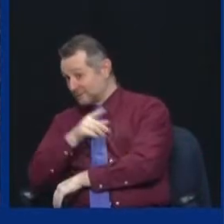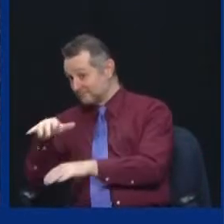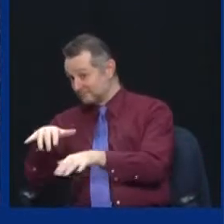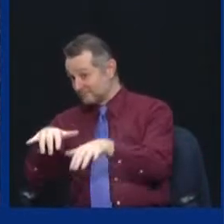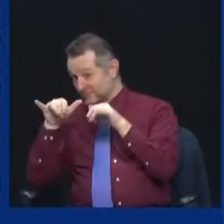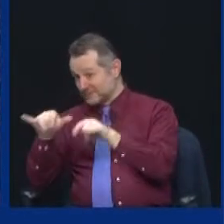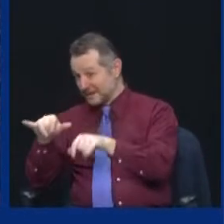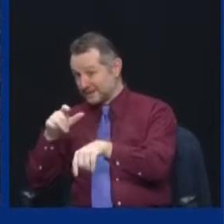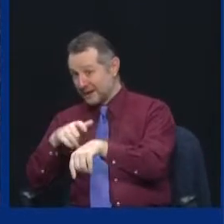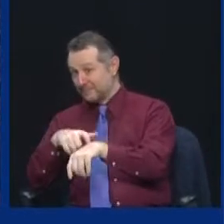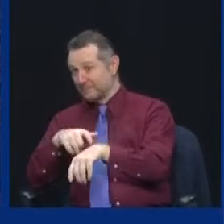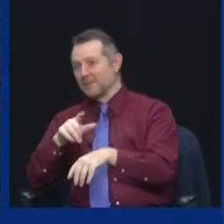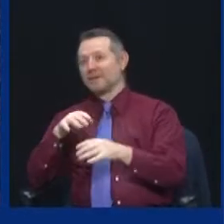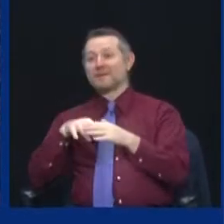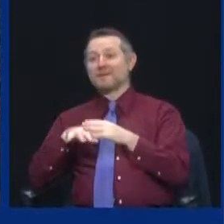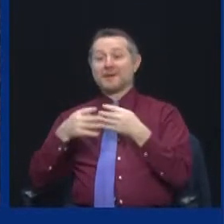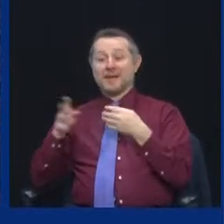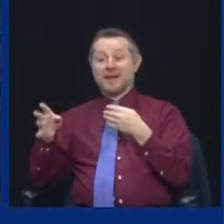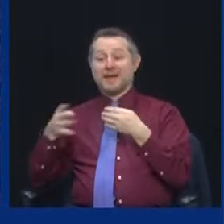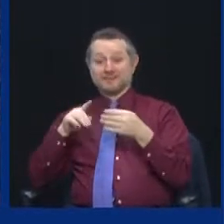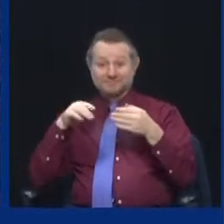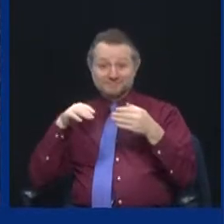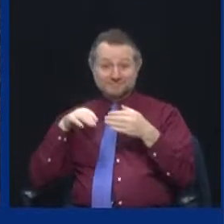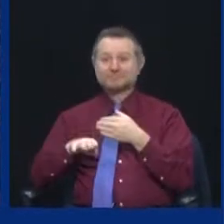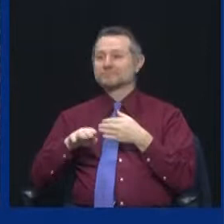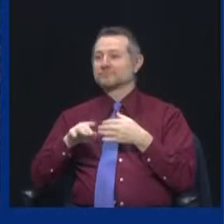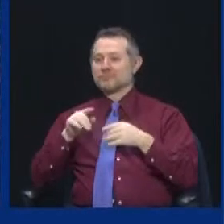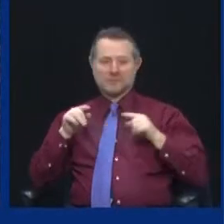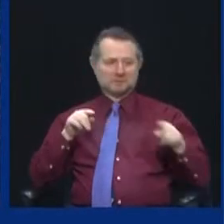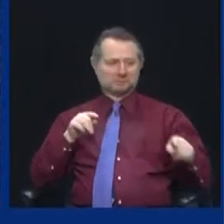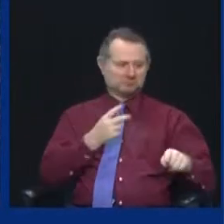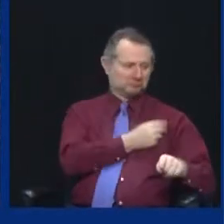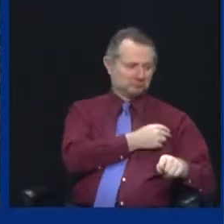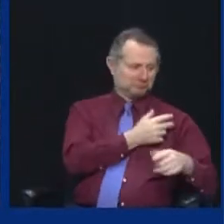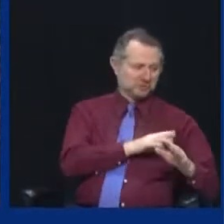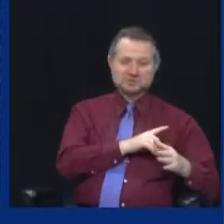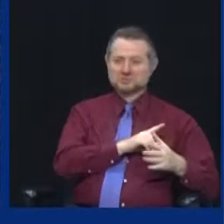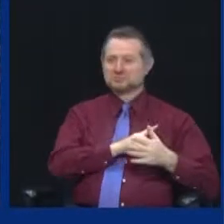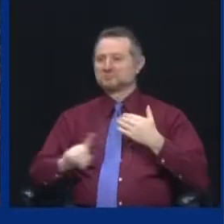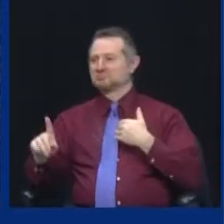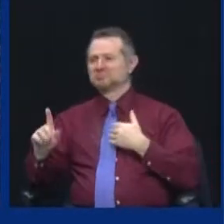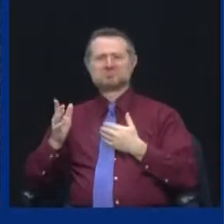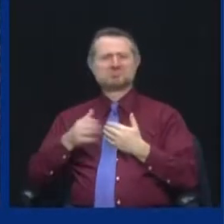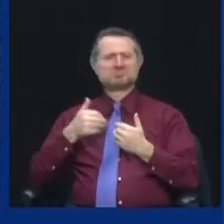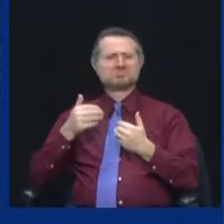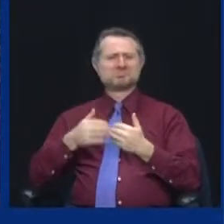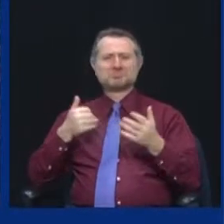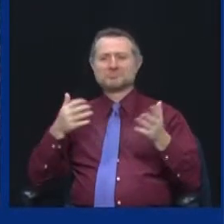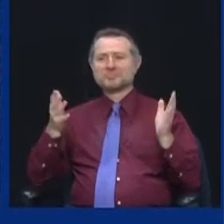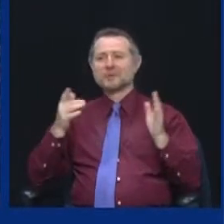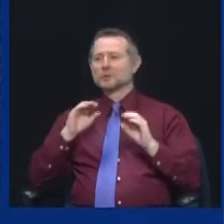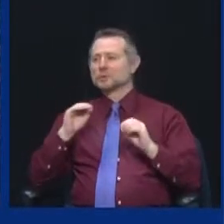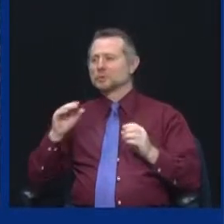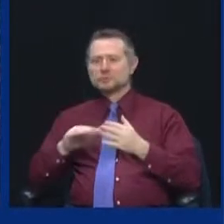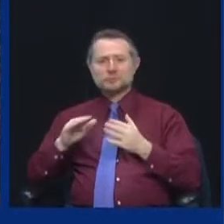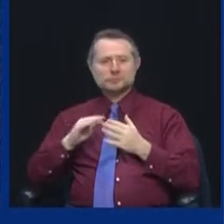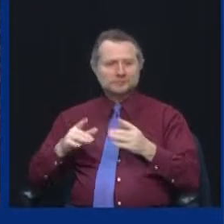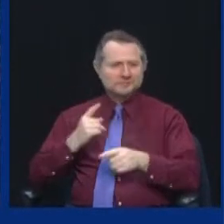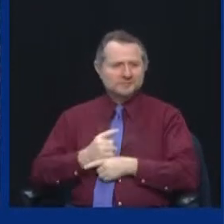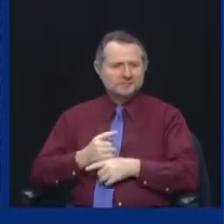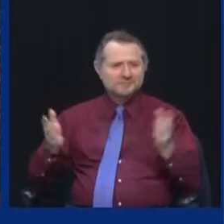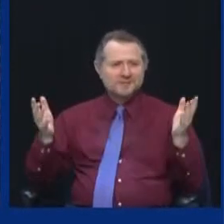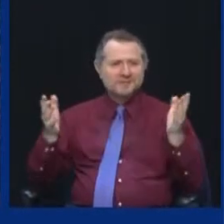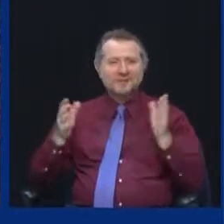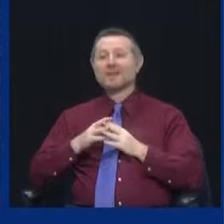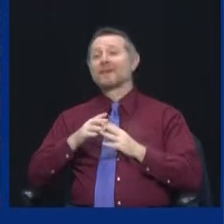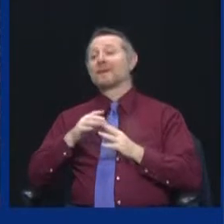your way in, easy, no reason not to do it. Not only a free ticket, but then